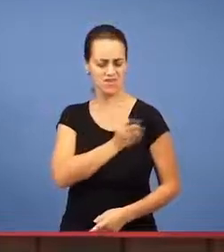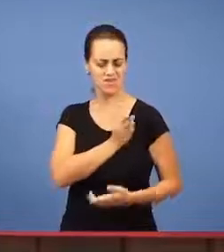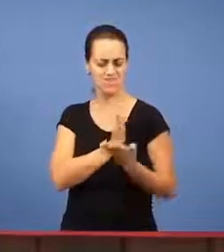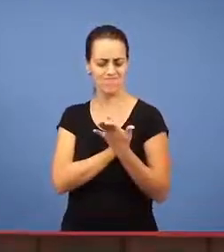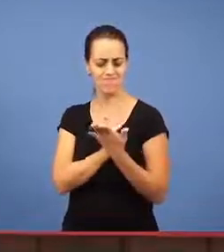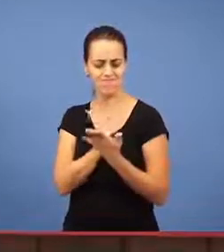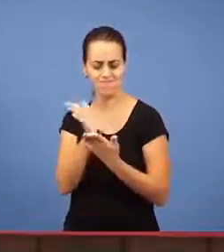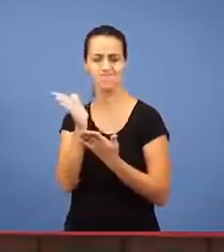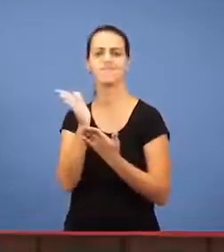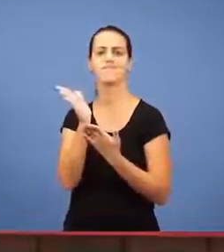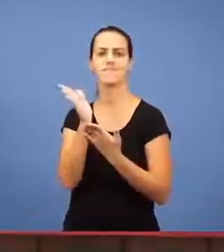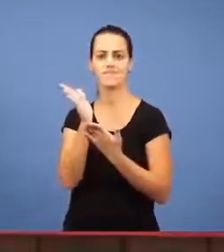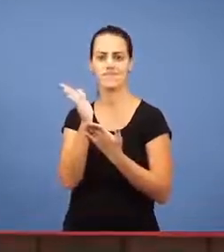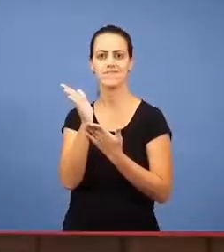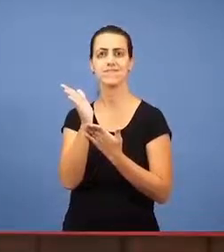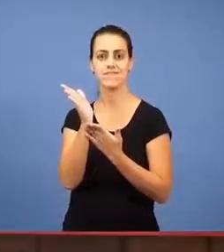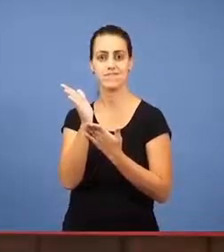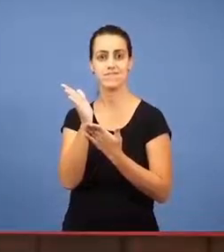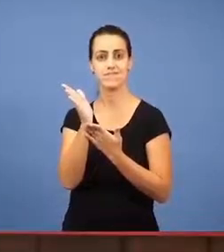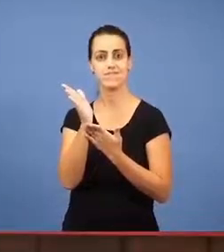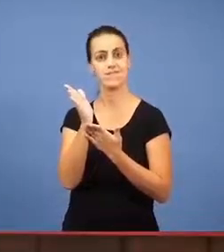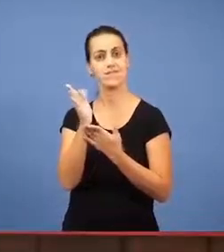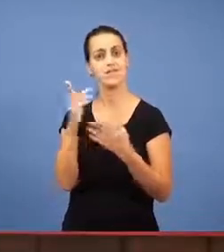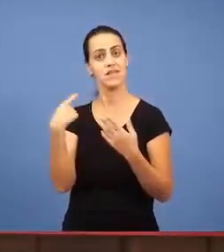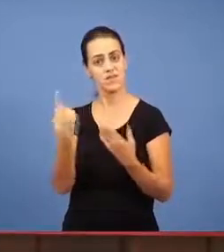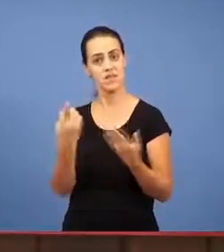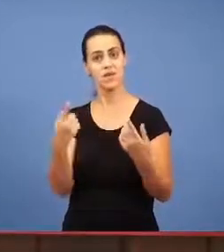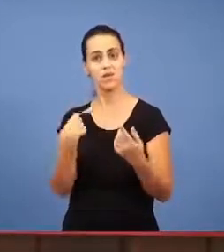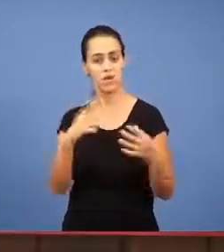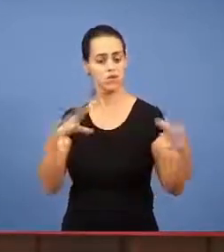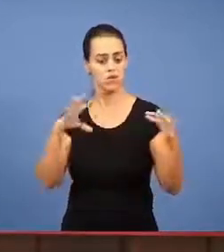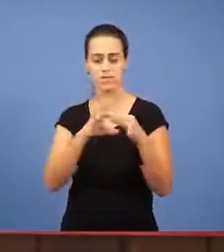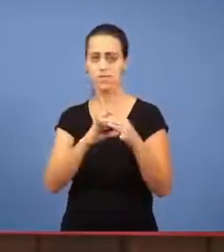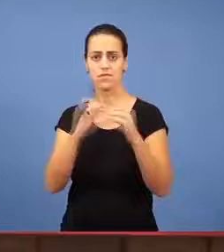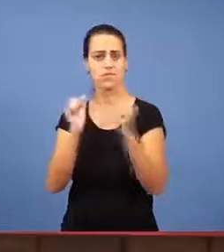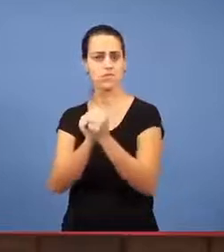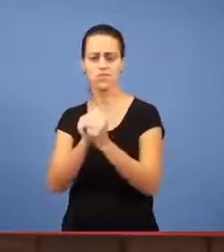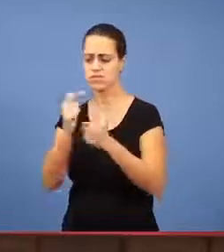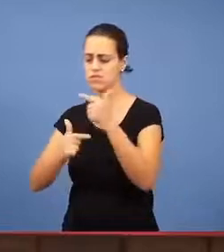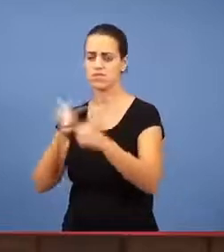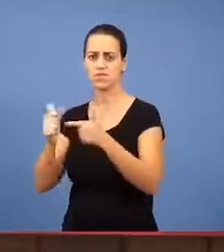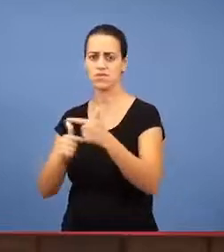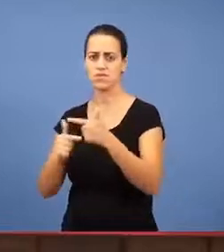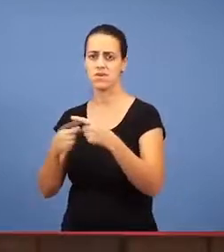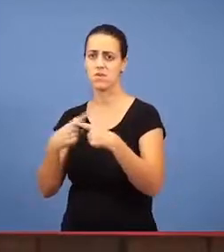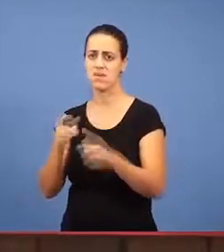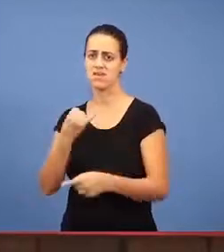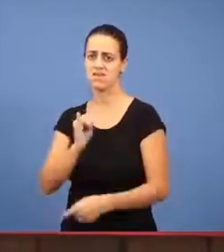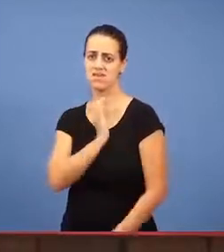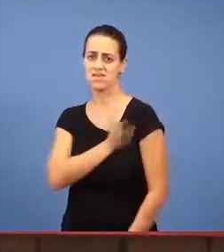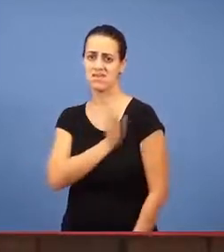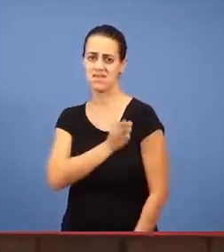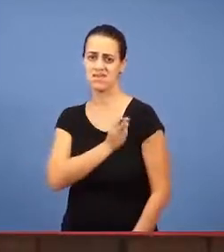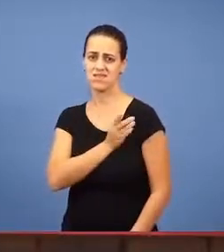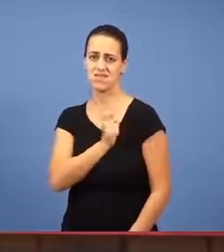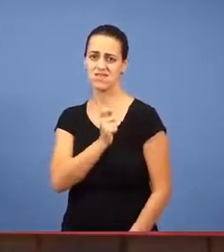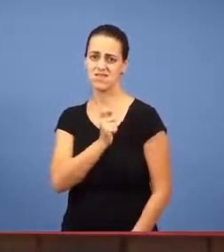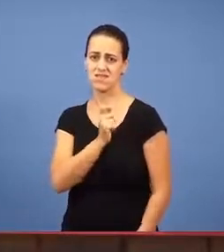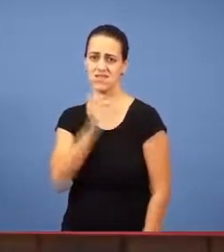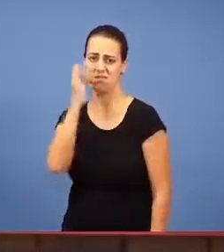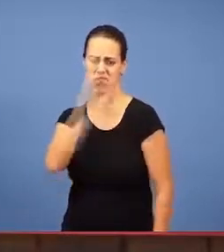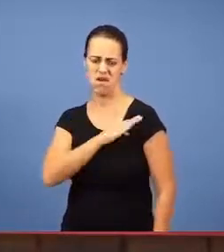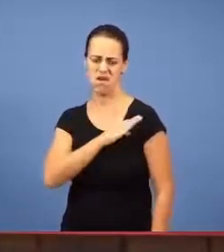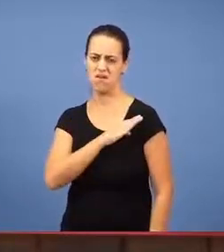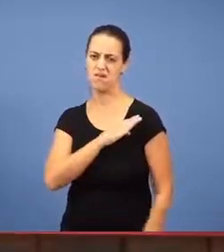If your heart is right with me, then let's go together to the battle. So if your heart is not right